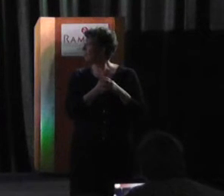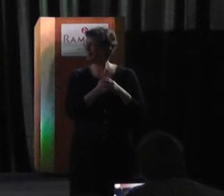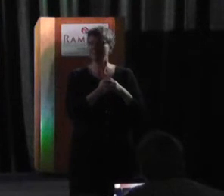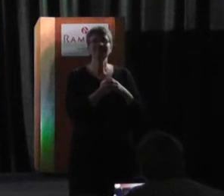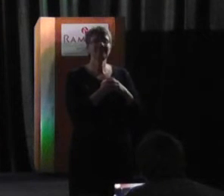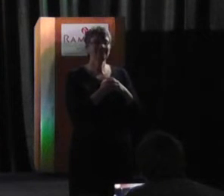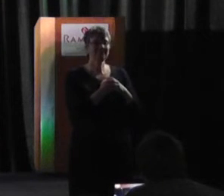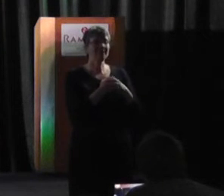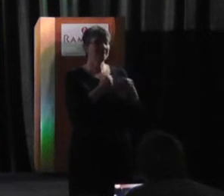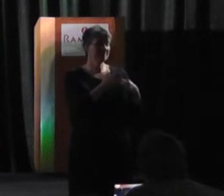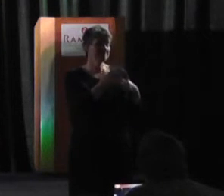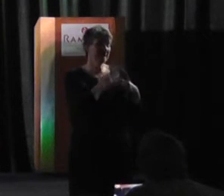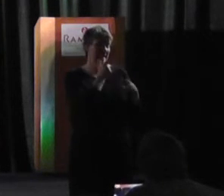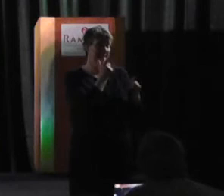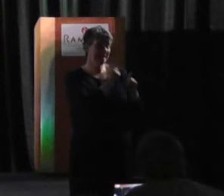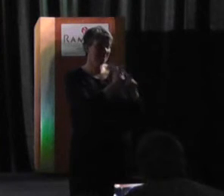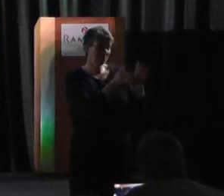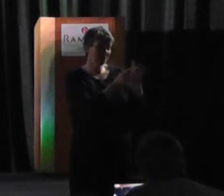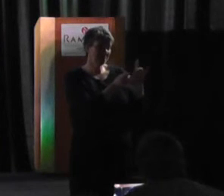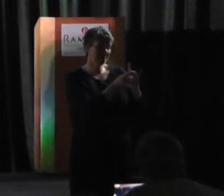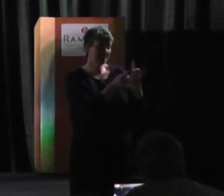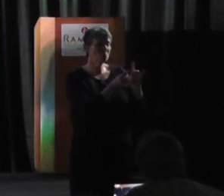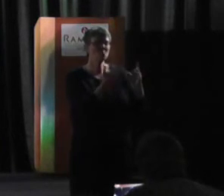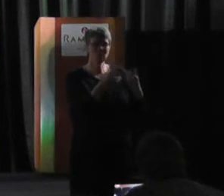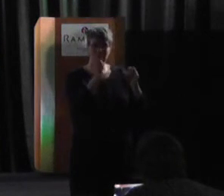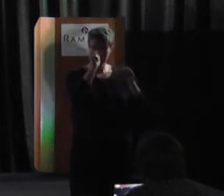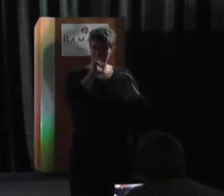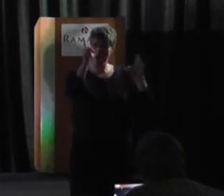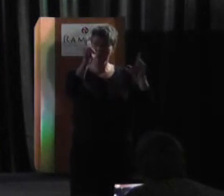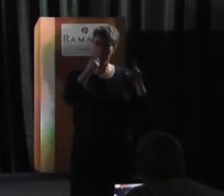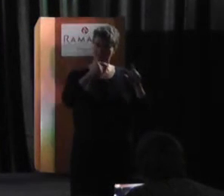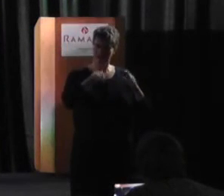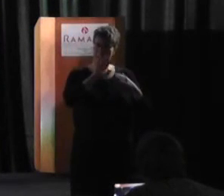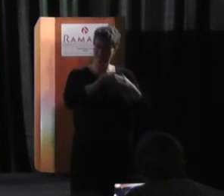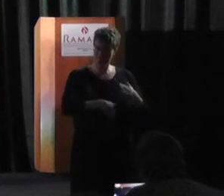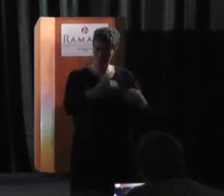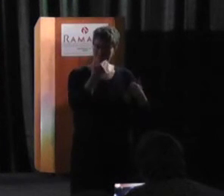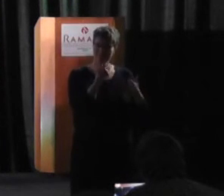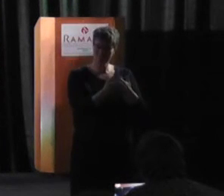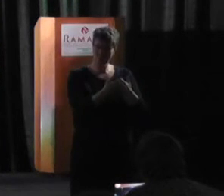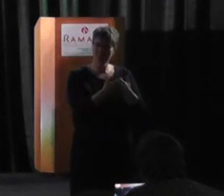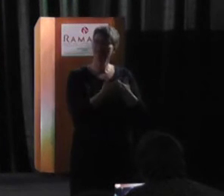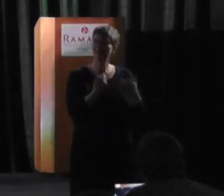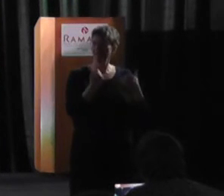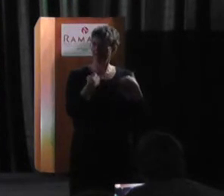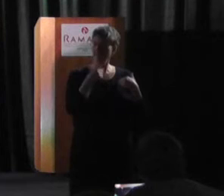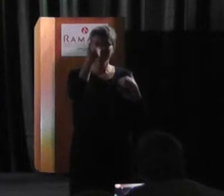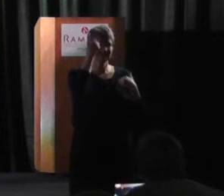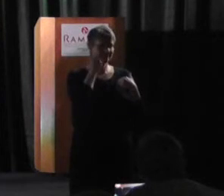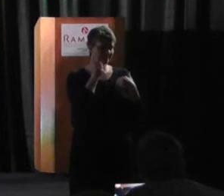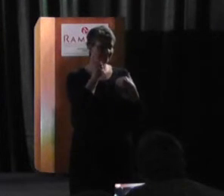As my sister said, it was a surprise that I was born with Down